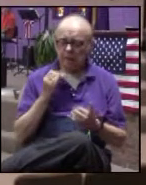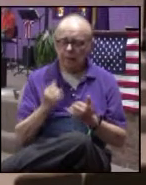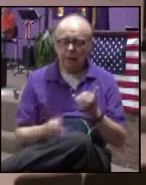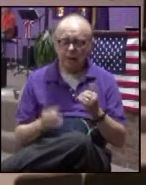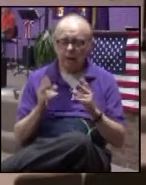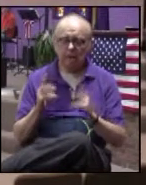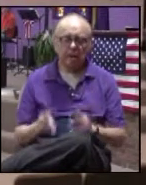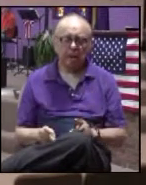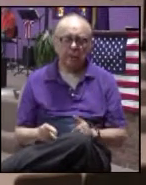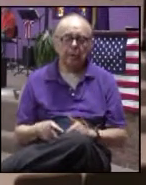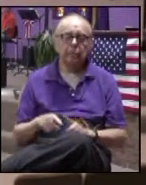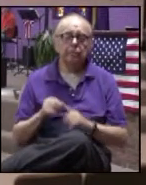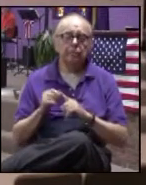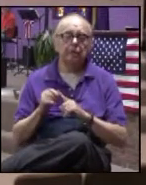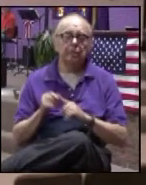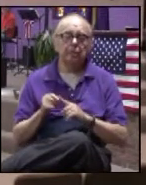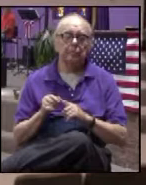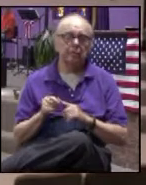person picked.